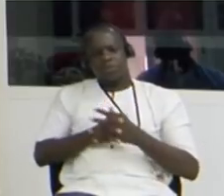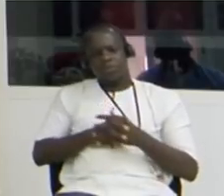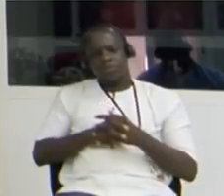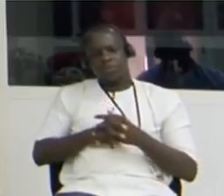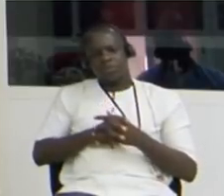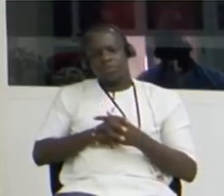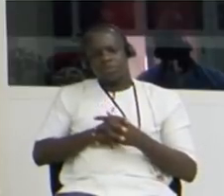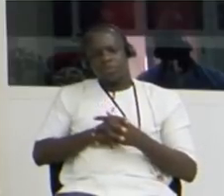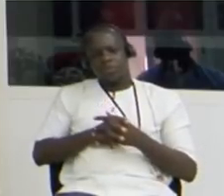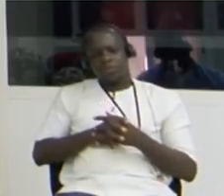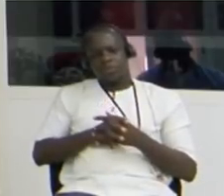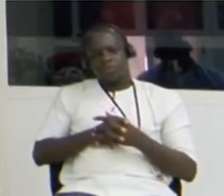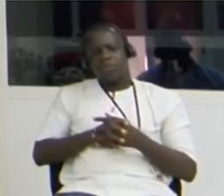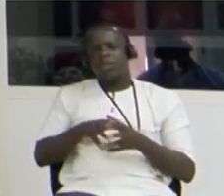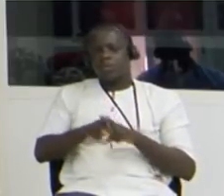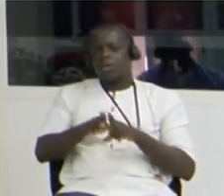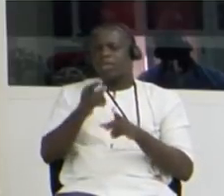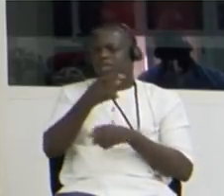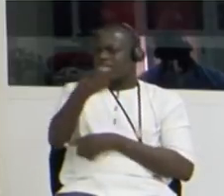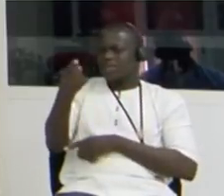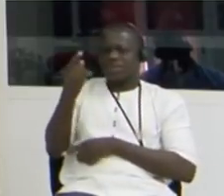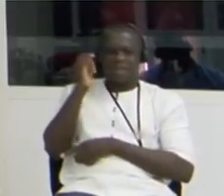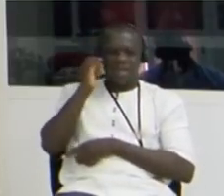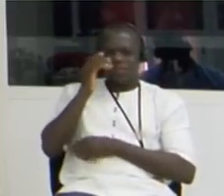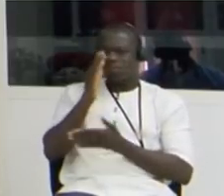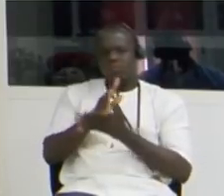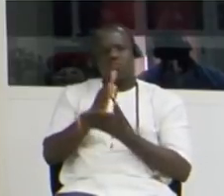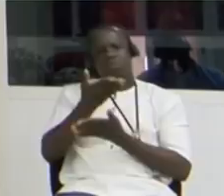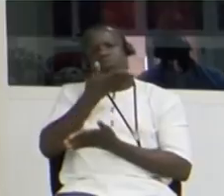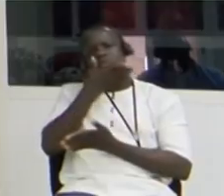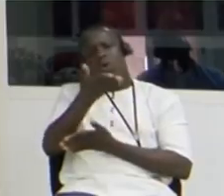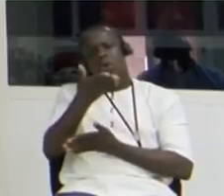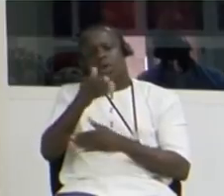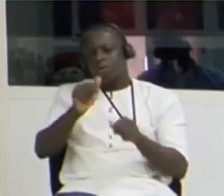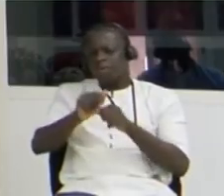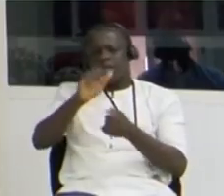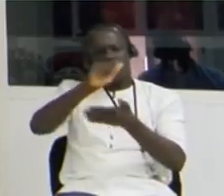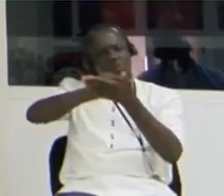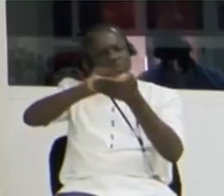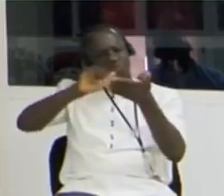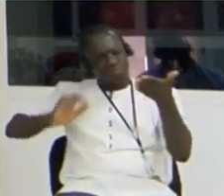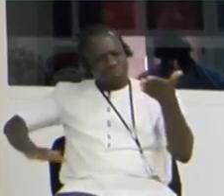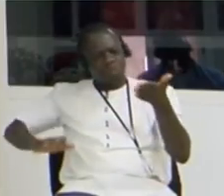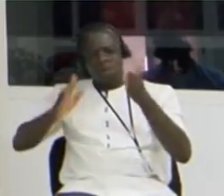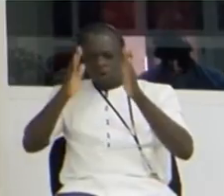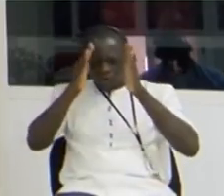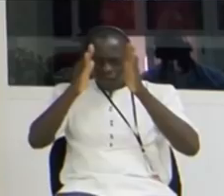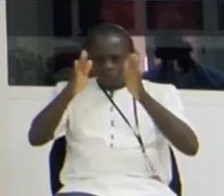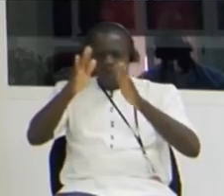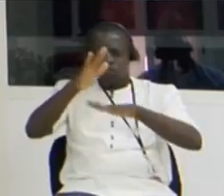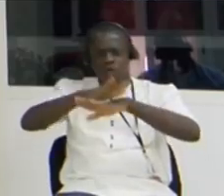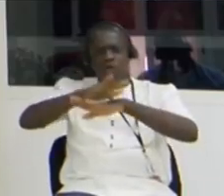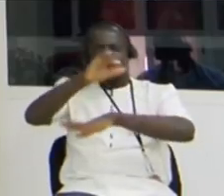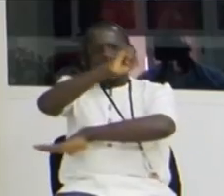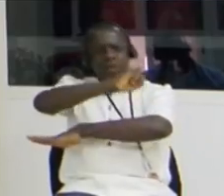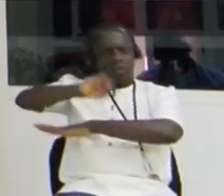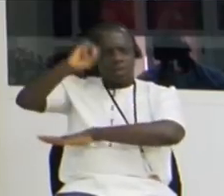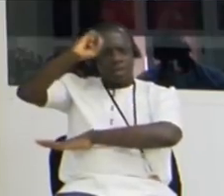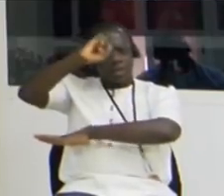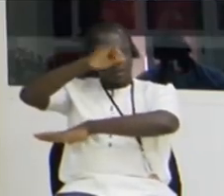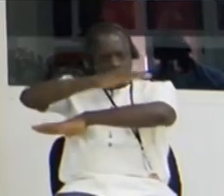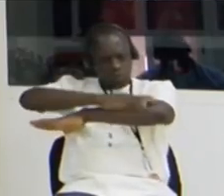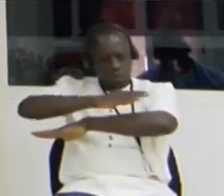limit ourselves at the senior level and at the tertiary level." And that was